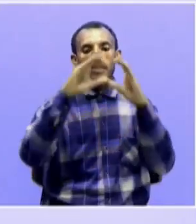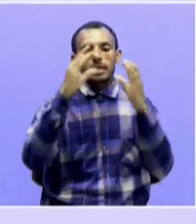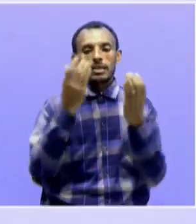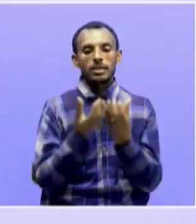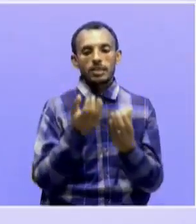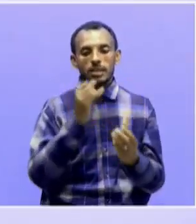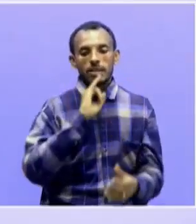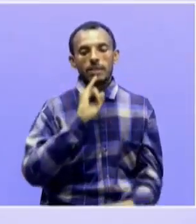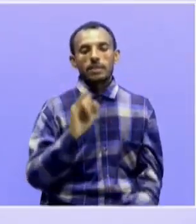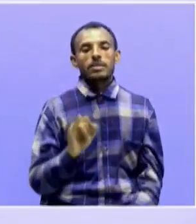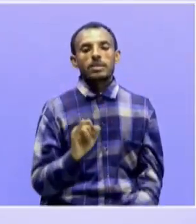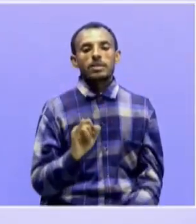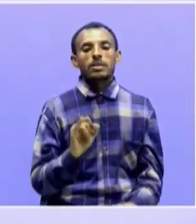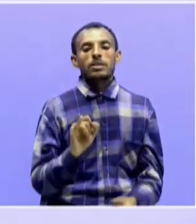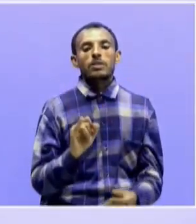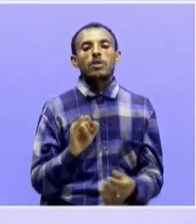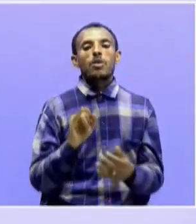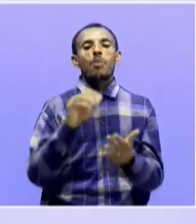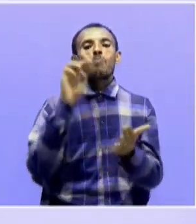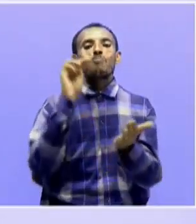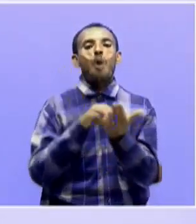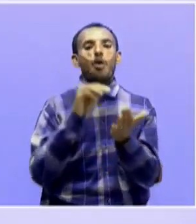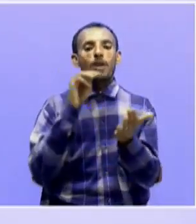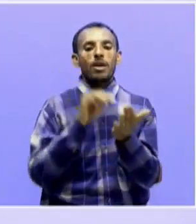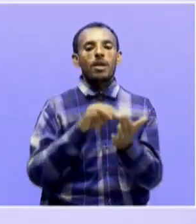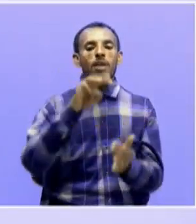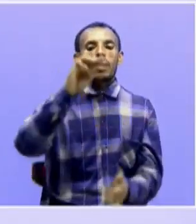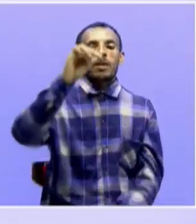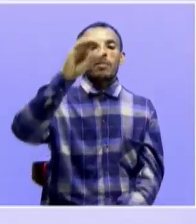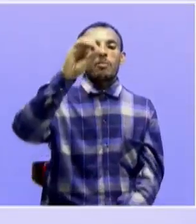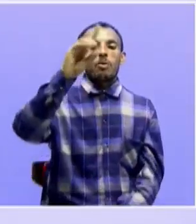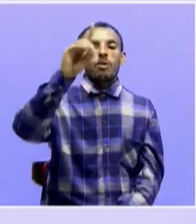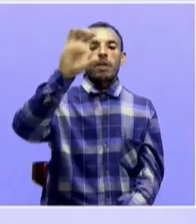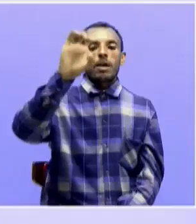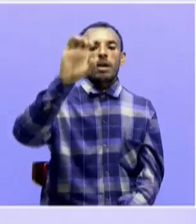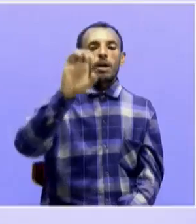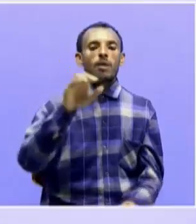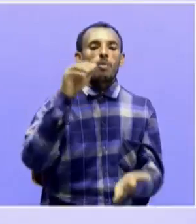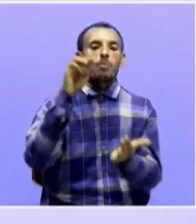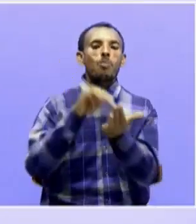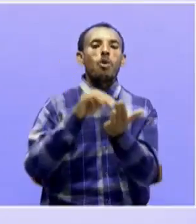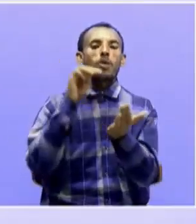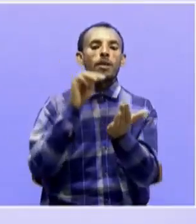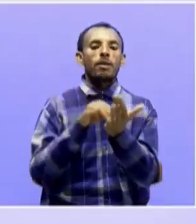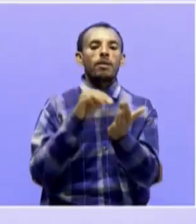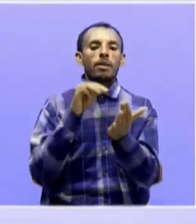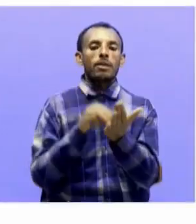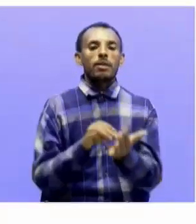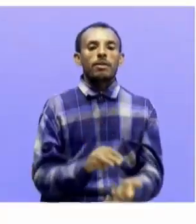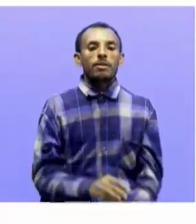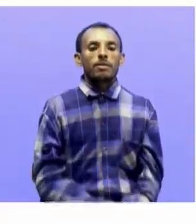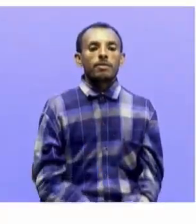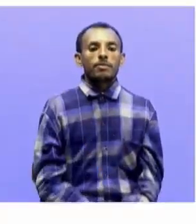is mode of a given data set. Mode.